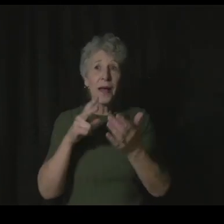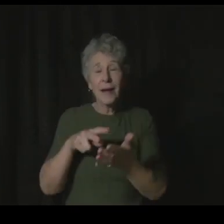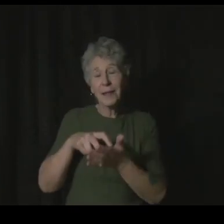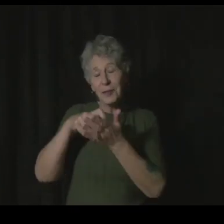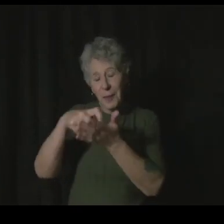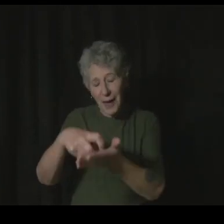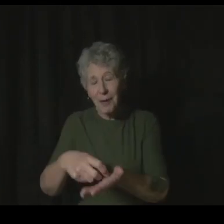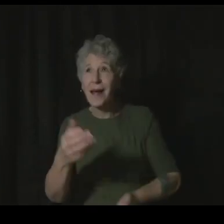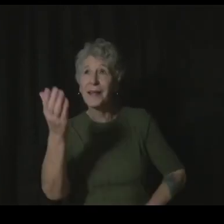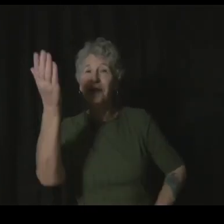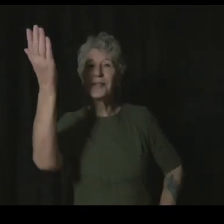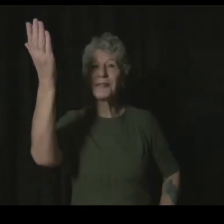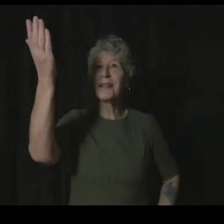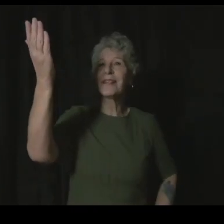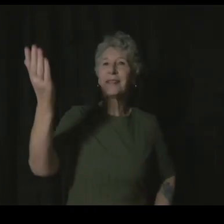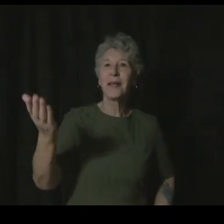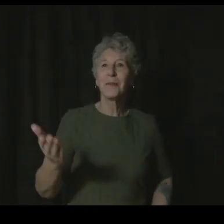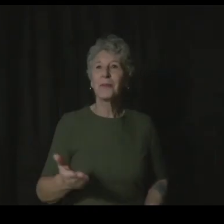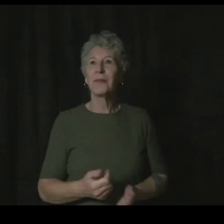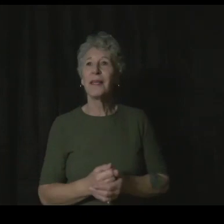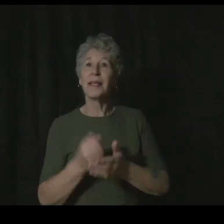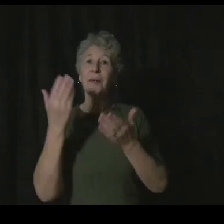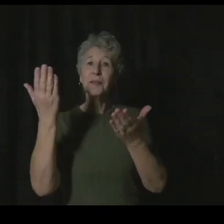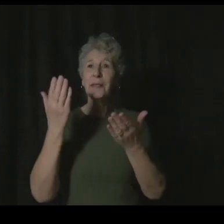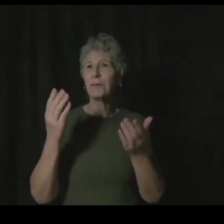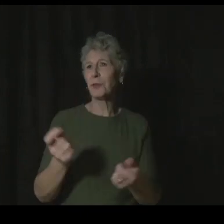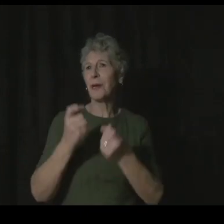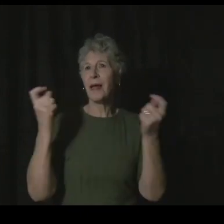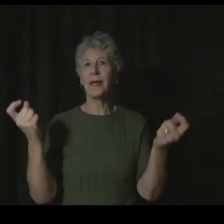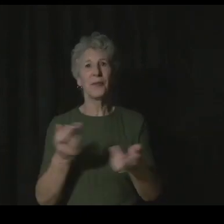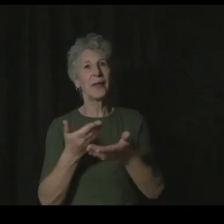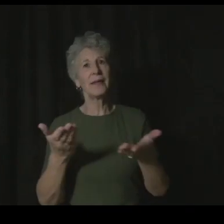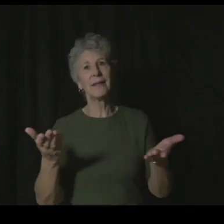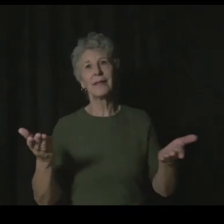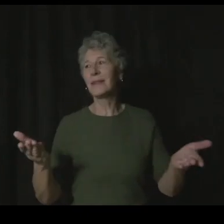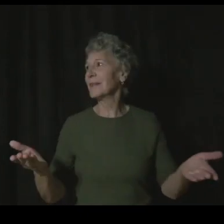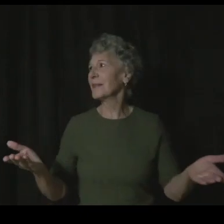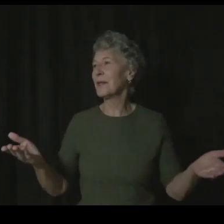Come, let us bow at his feet. He has done great things.